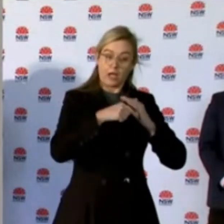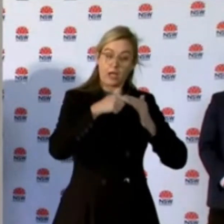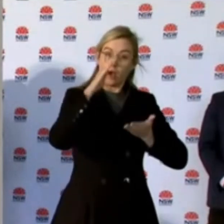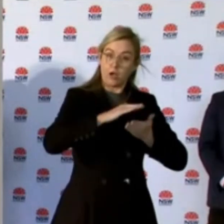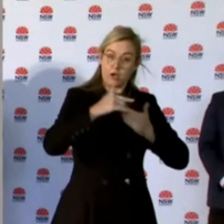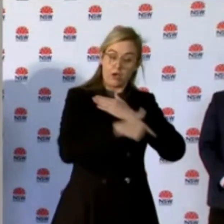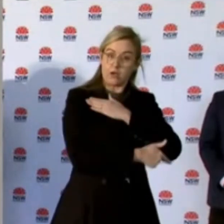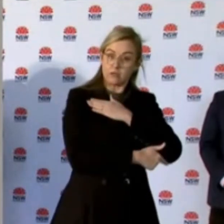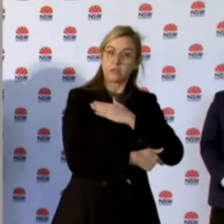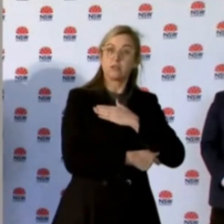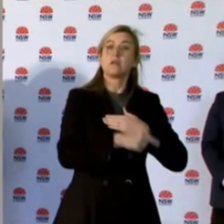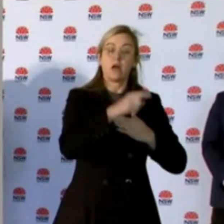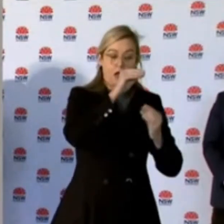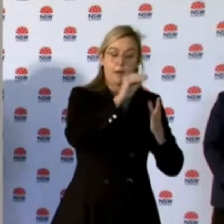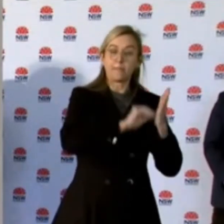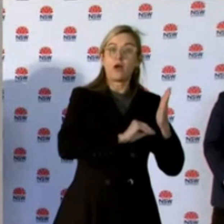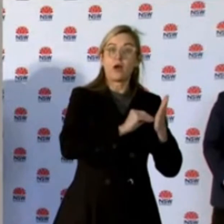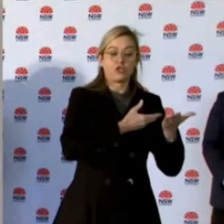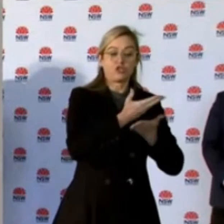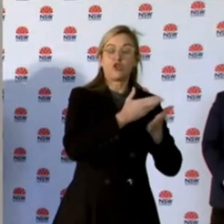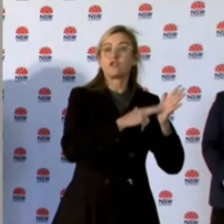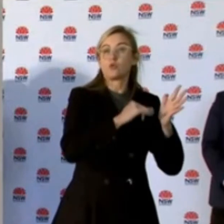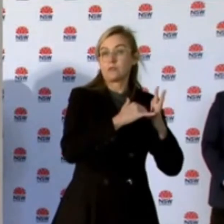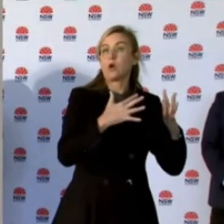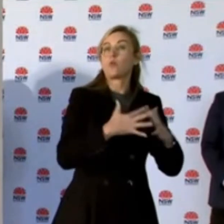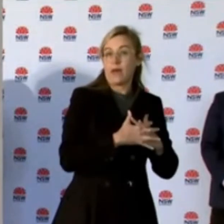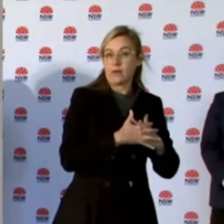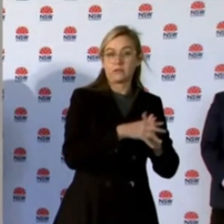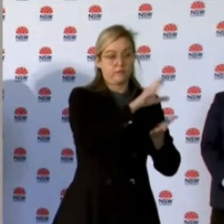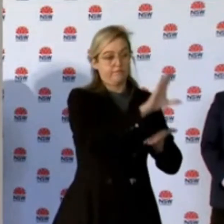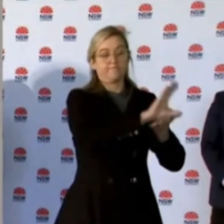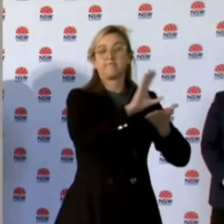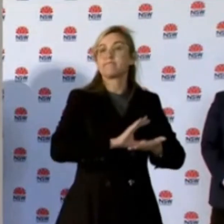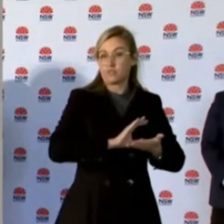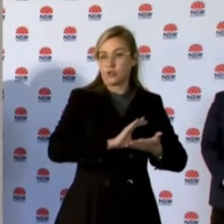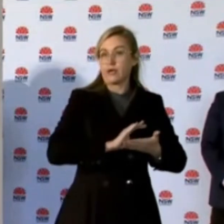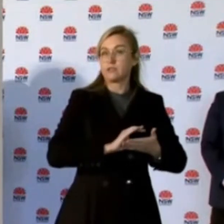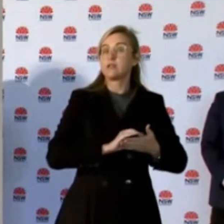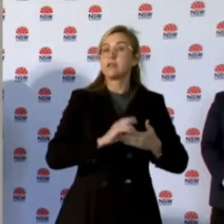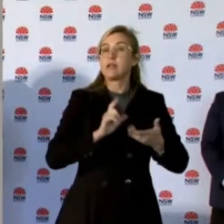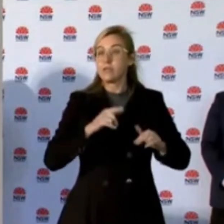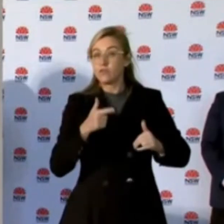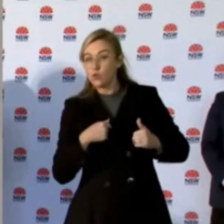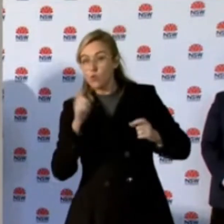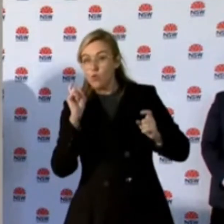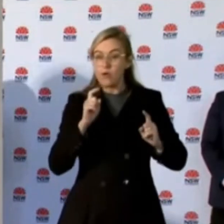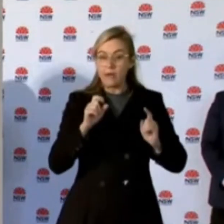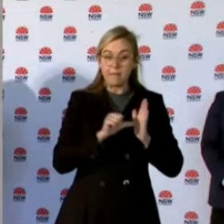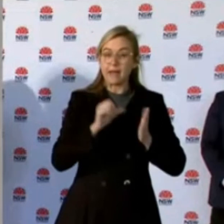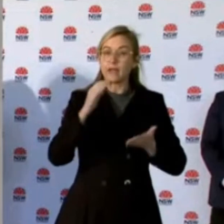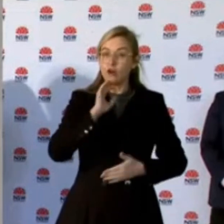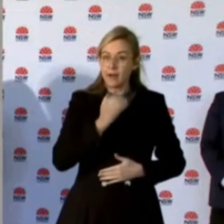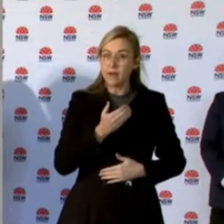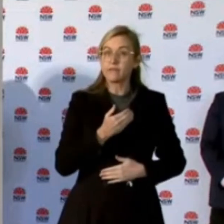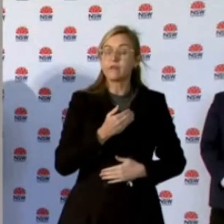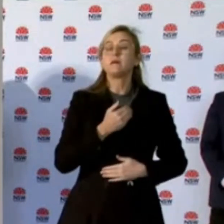who are concerned, businesses who are worried right now, can get the support they need to get through this time. Eddie, just to finish, Eddie, there